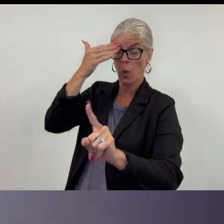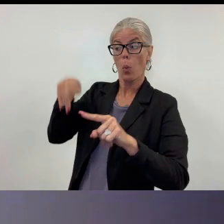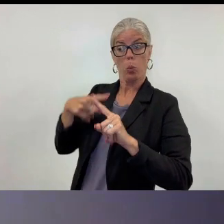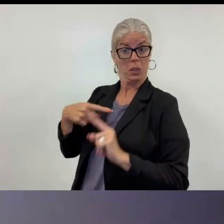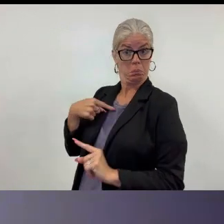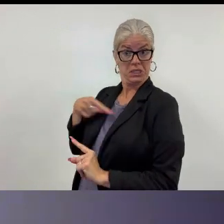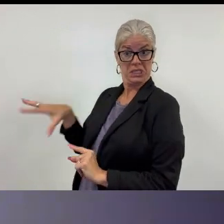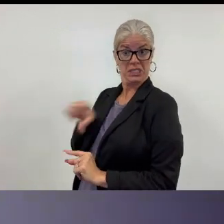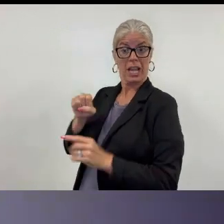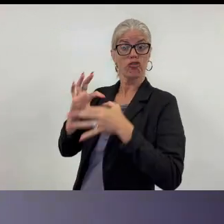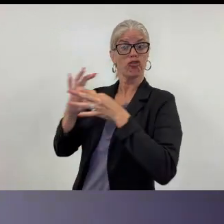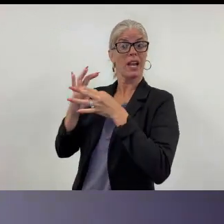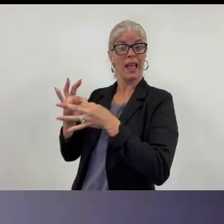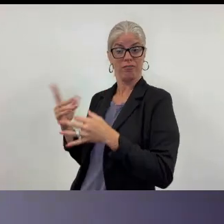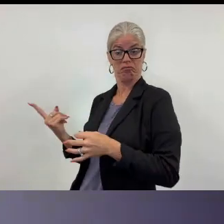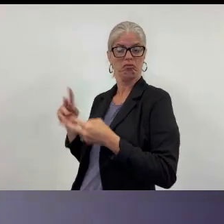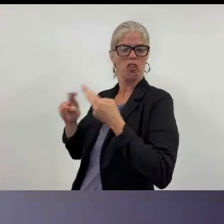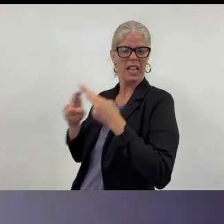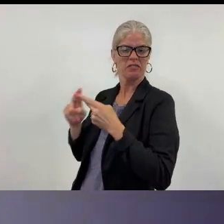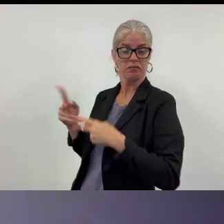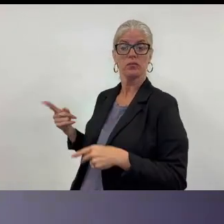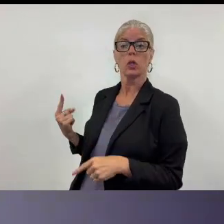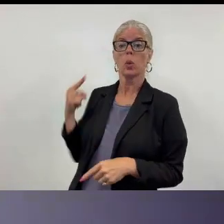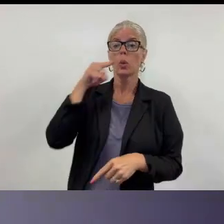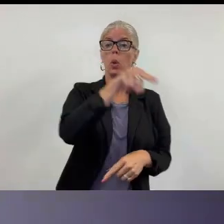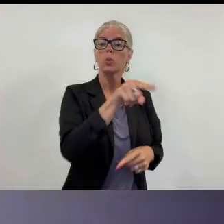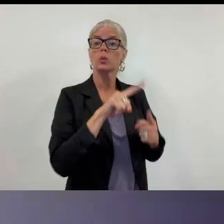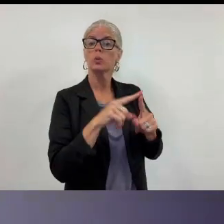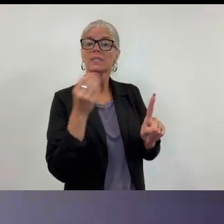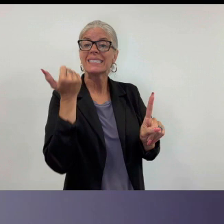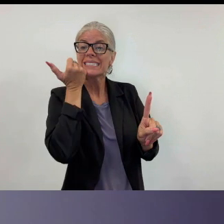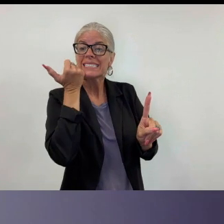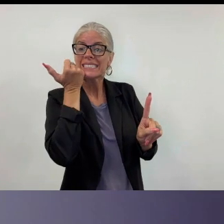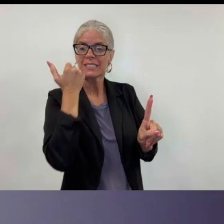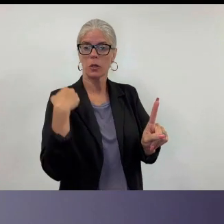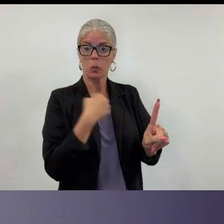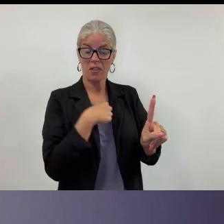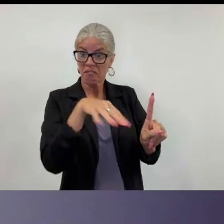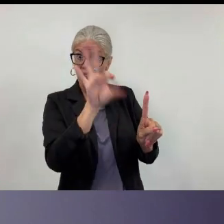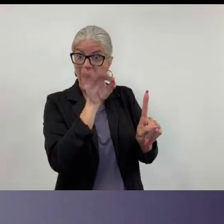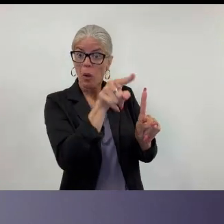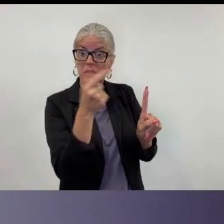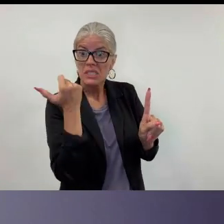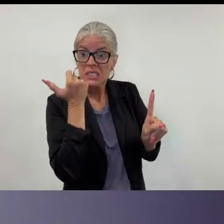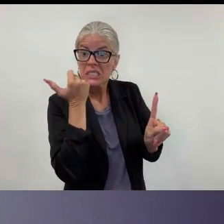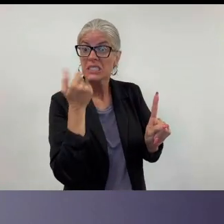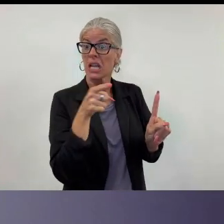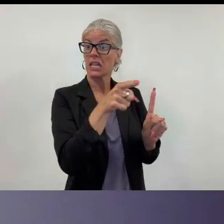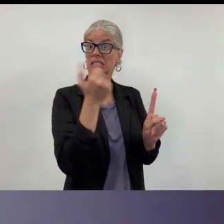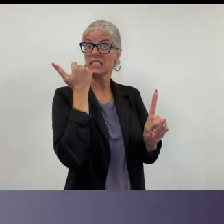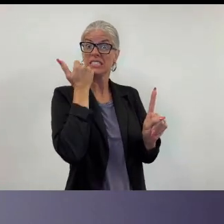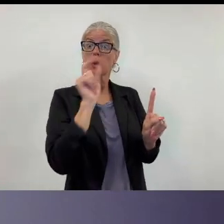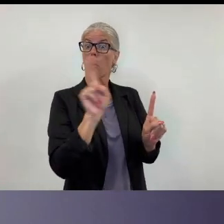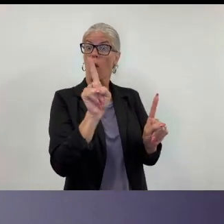person. I know when I take a relative to the dentist, we have found a dentist, which is